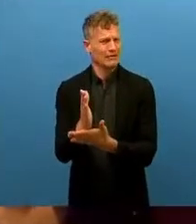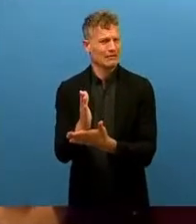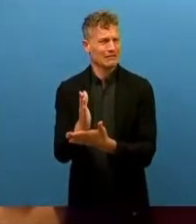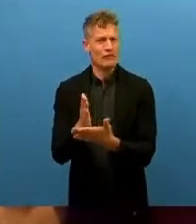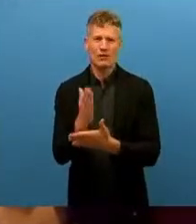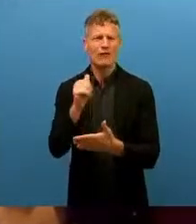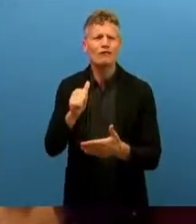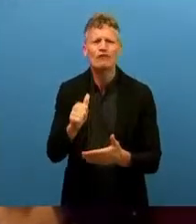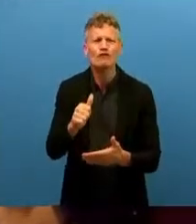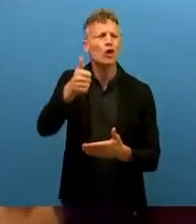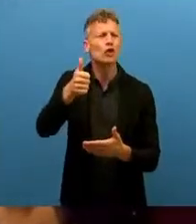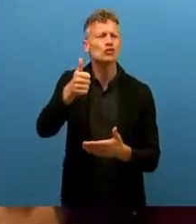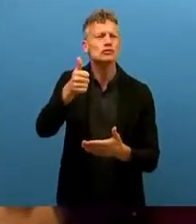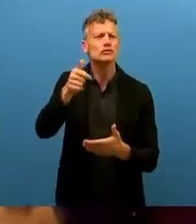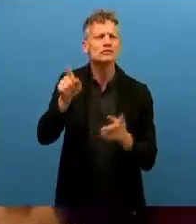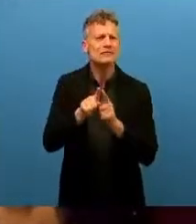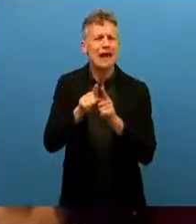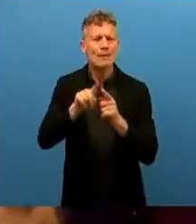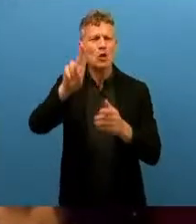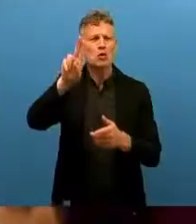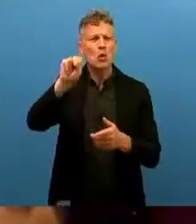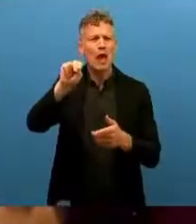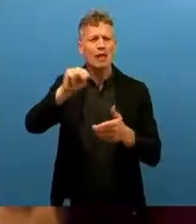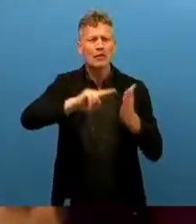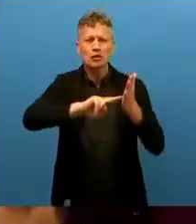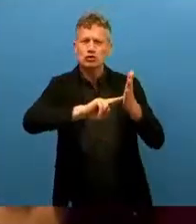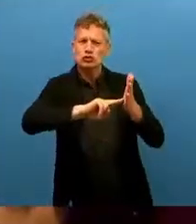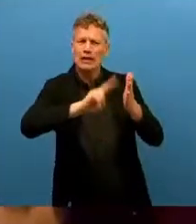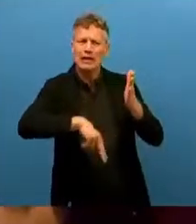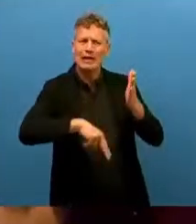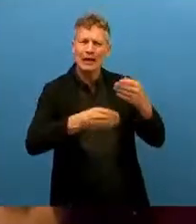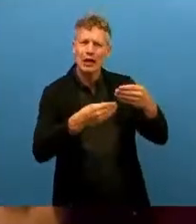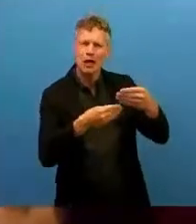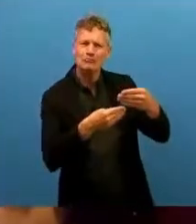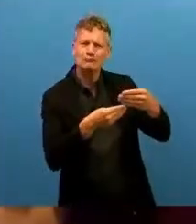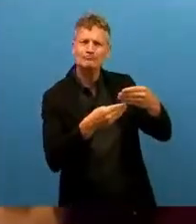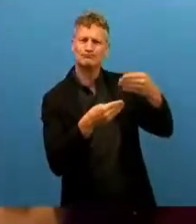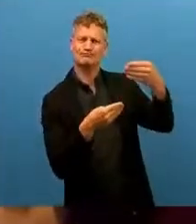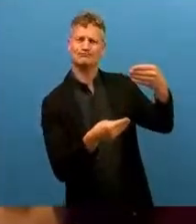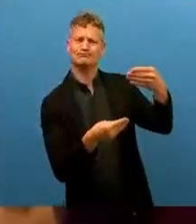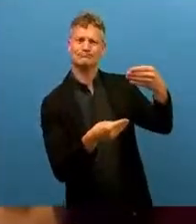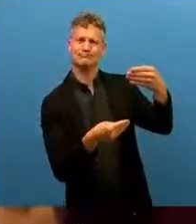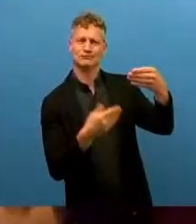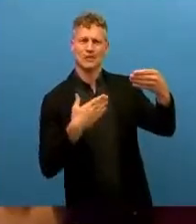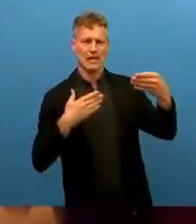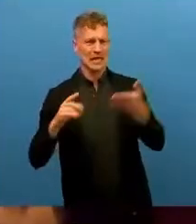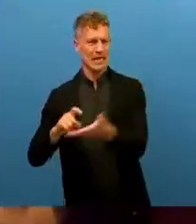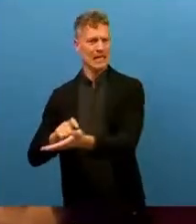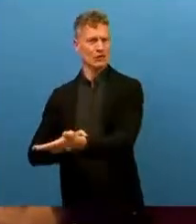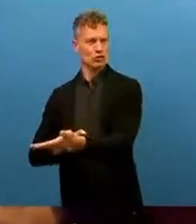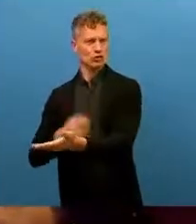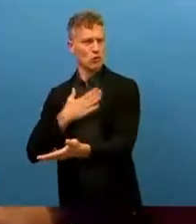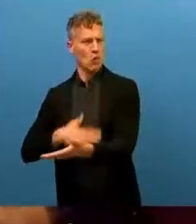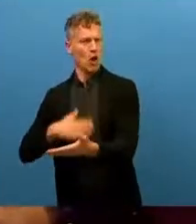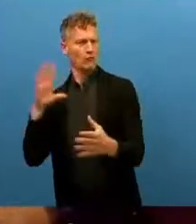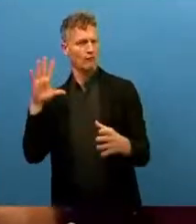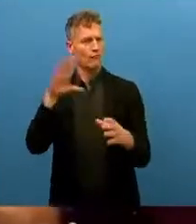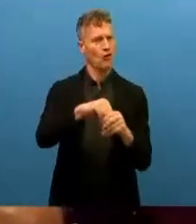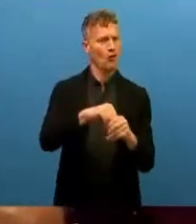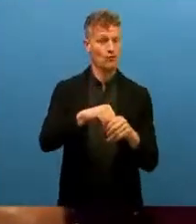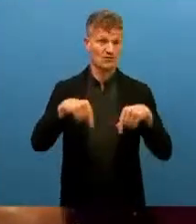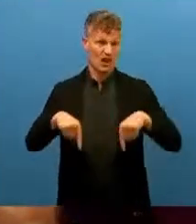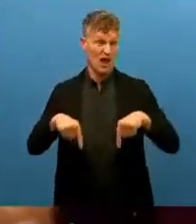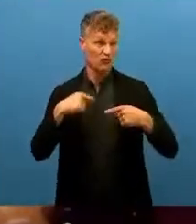This has been an objective of Indigenous peoples. So we're here today to